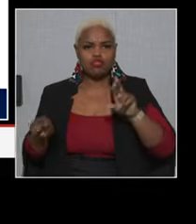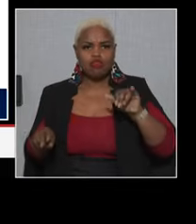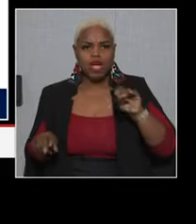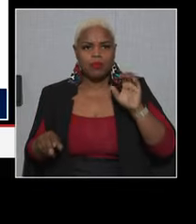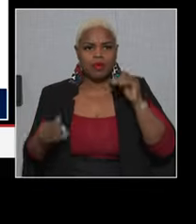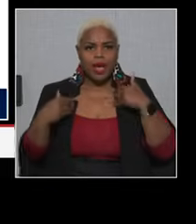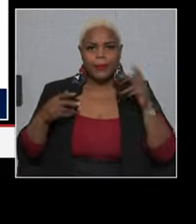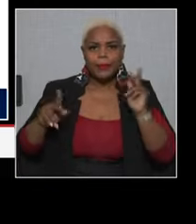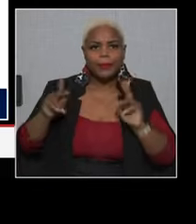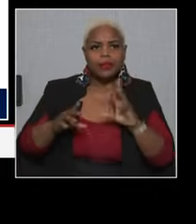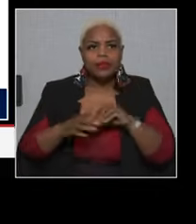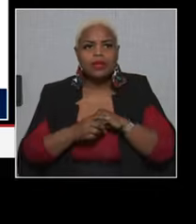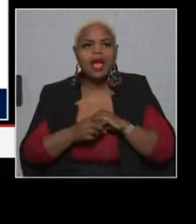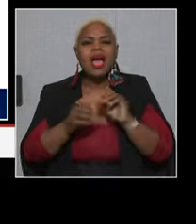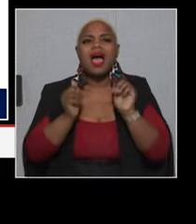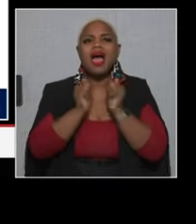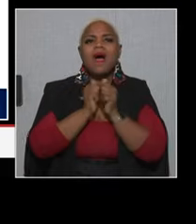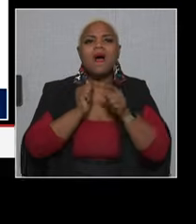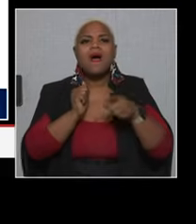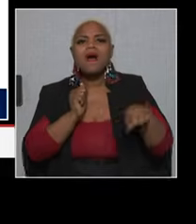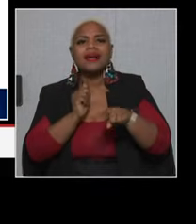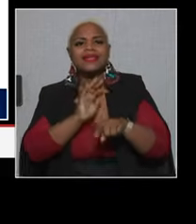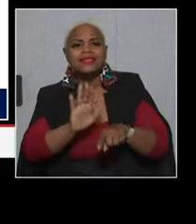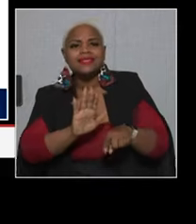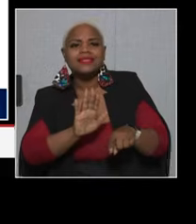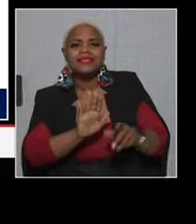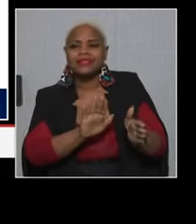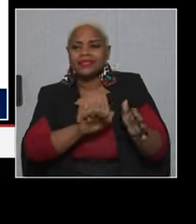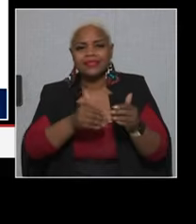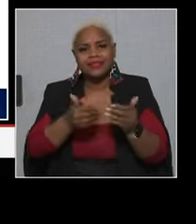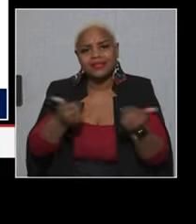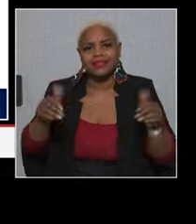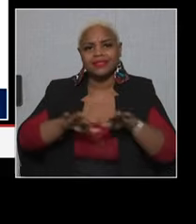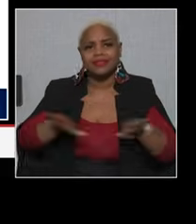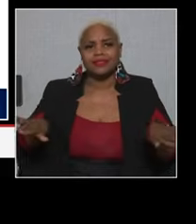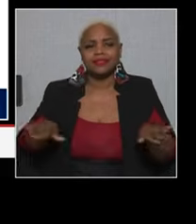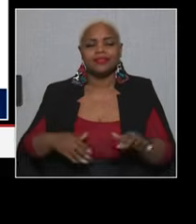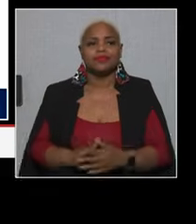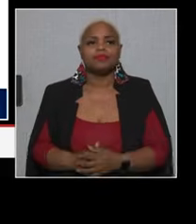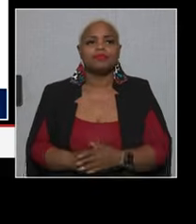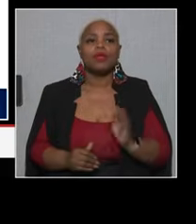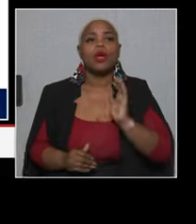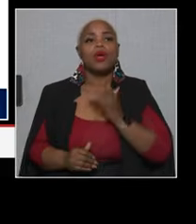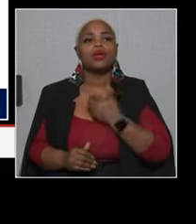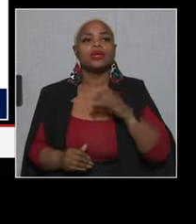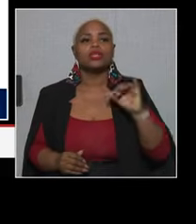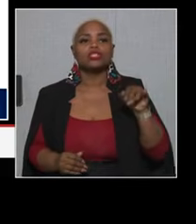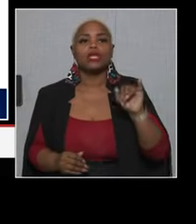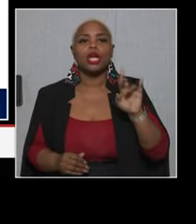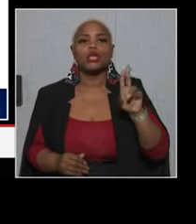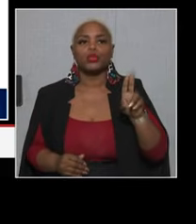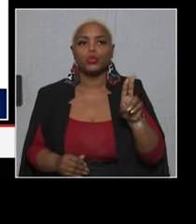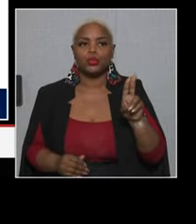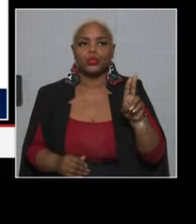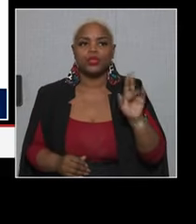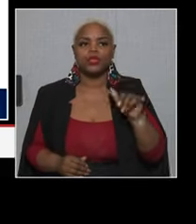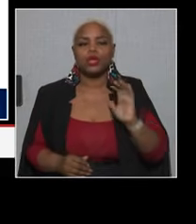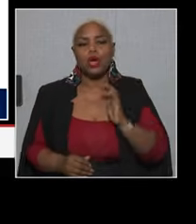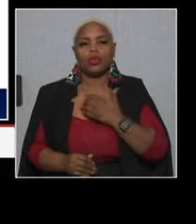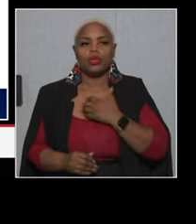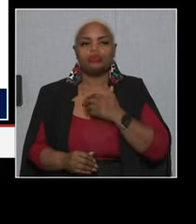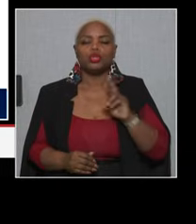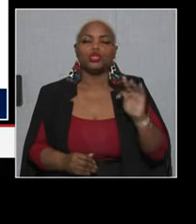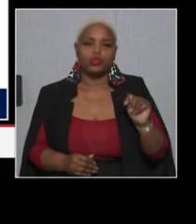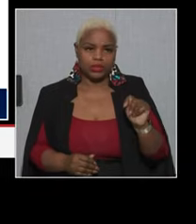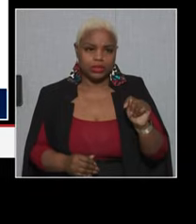who are currently in the criminal justice system. Our JIRU, which is what we call it, investigators have worked on investigation that has resulted